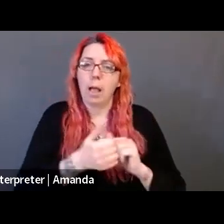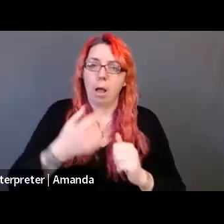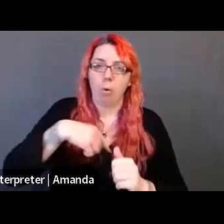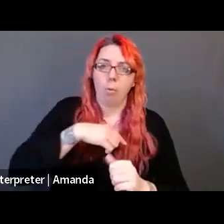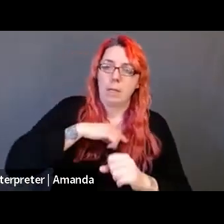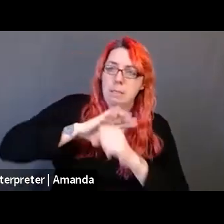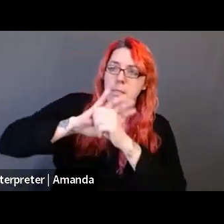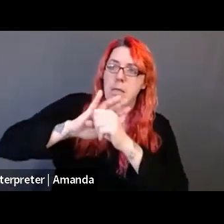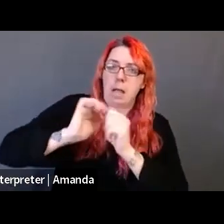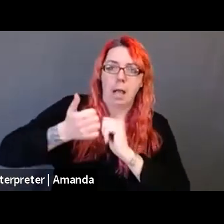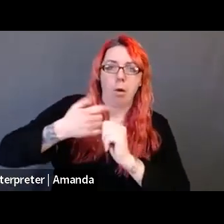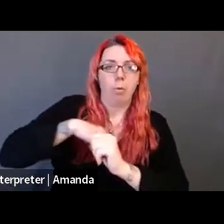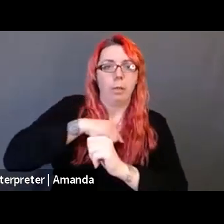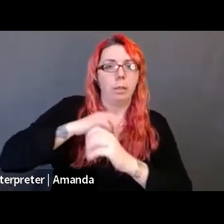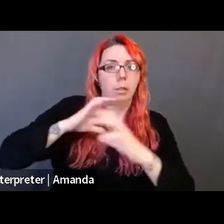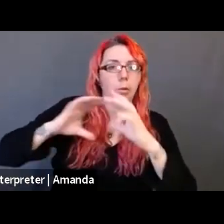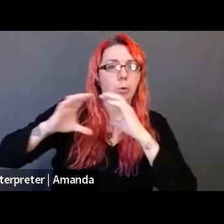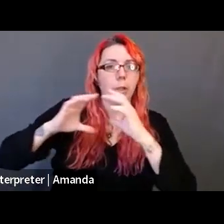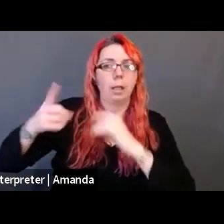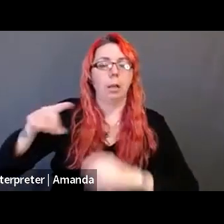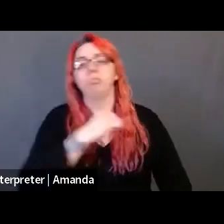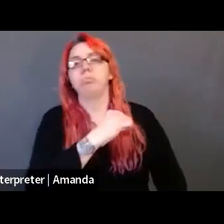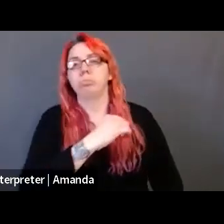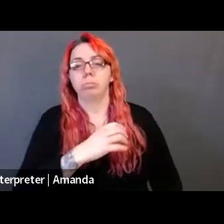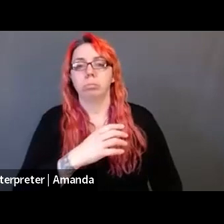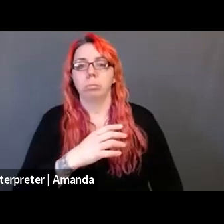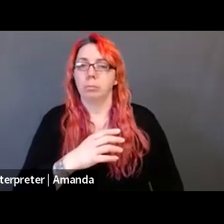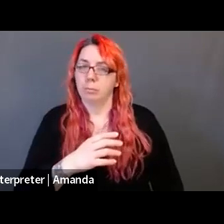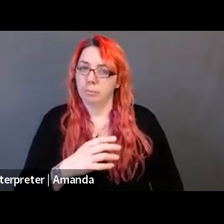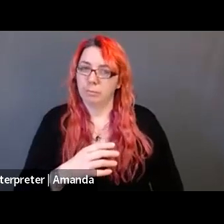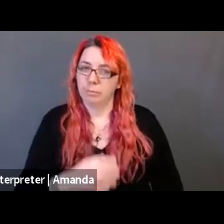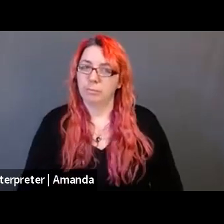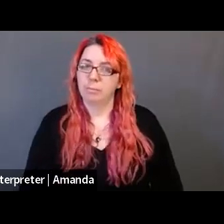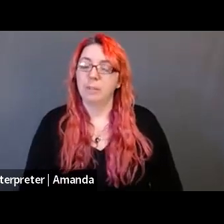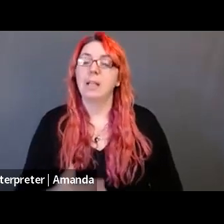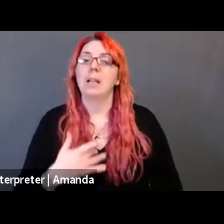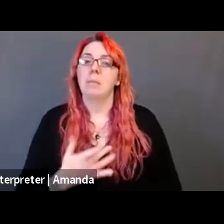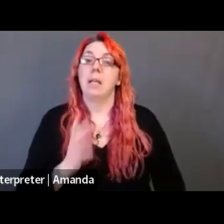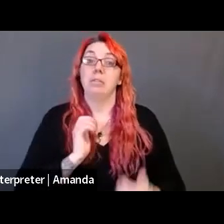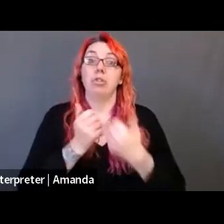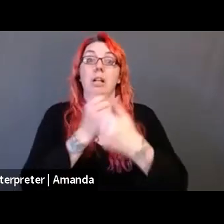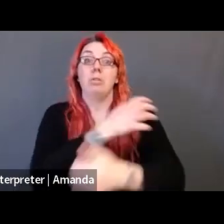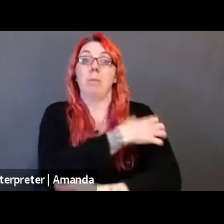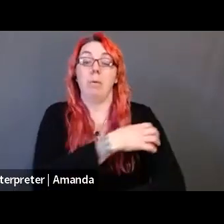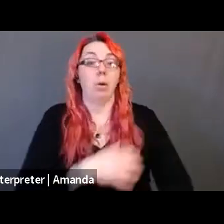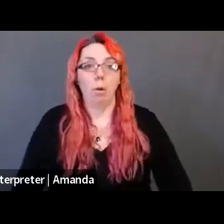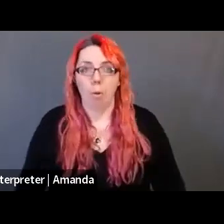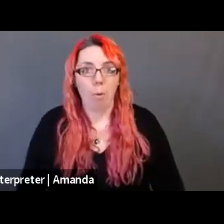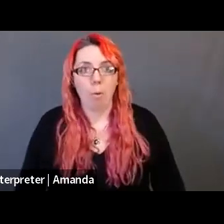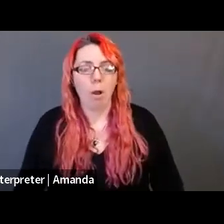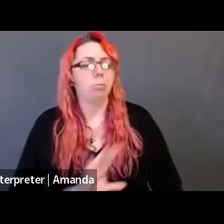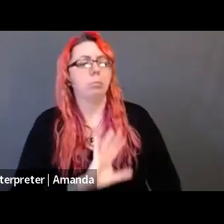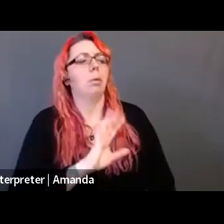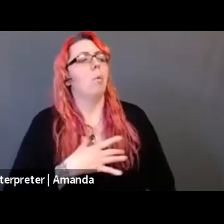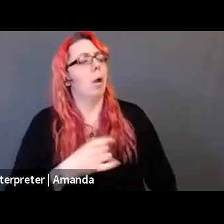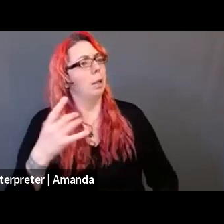way that we're expected to challenge power, because the message really is don't challenge power. The message usually is, no, we like things the way we are. I mean, I have to tell you, and even share with you,